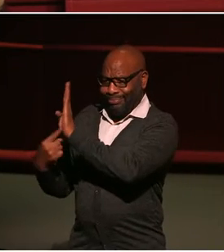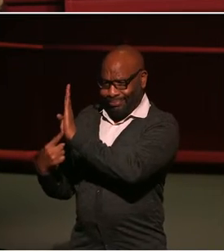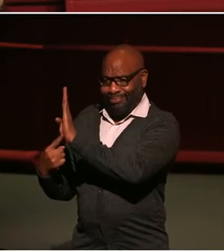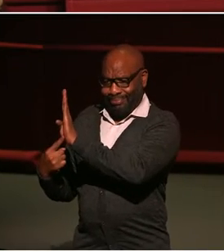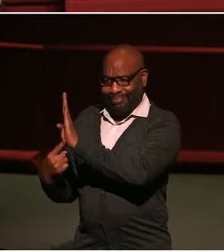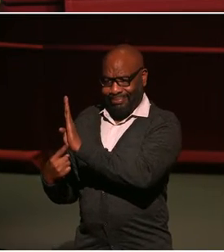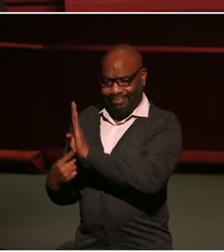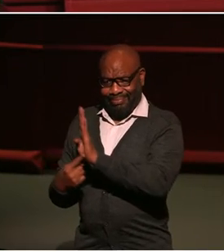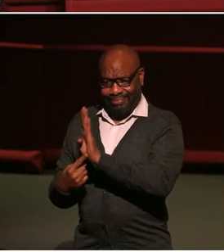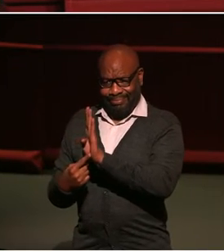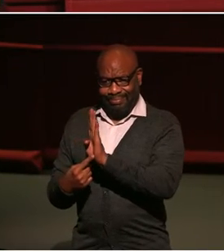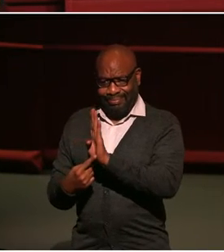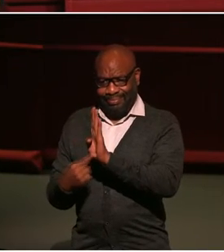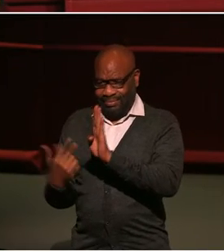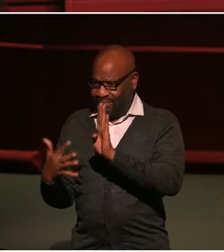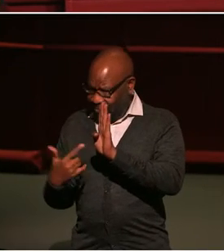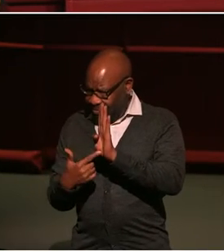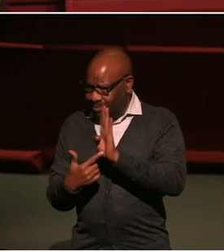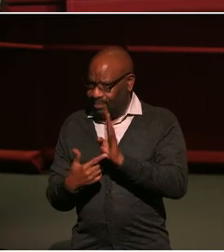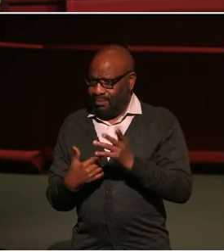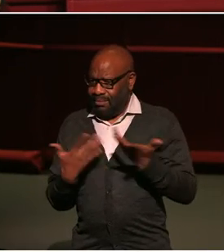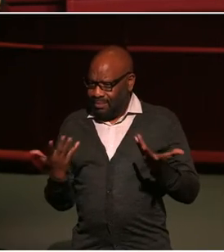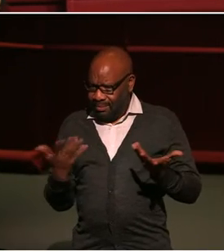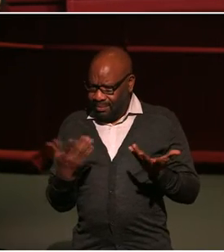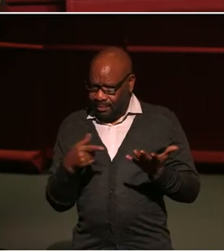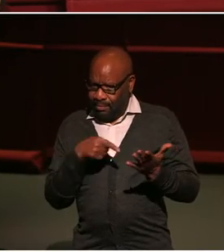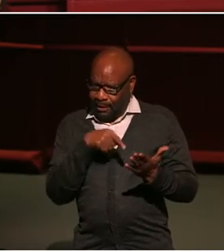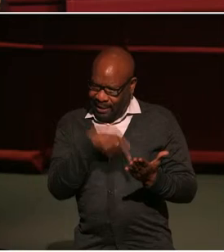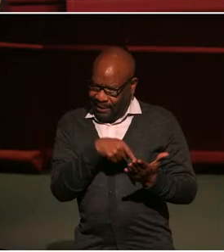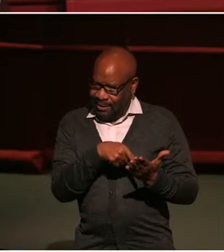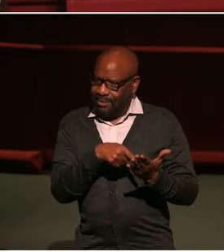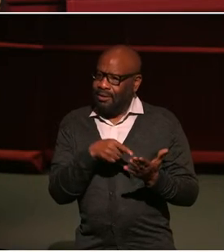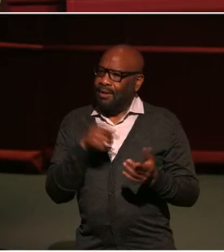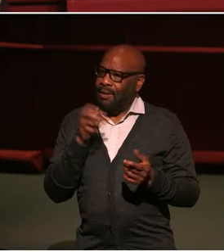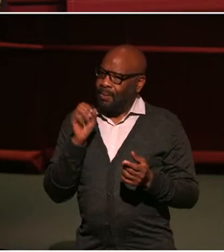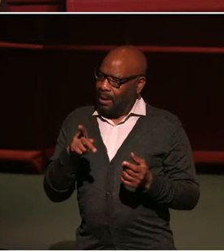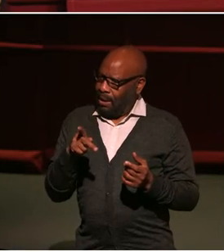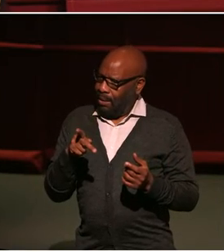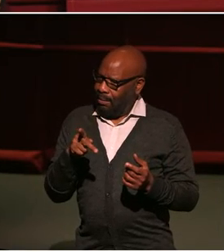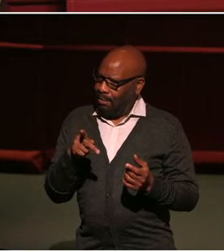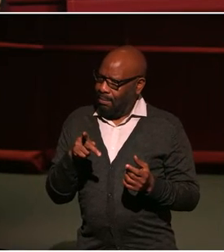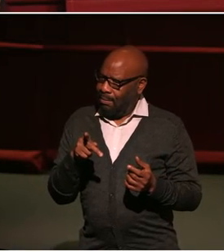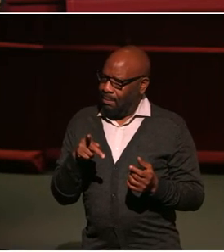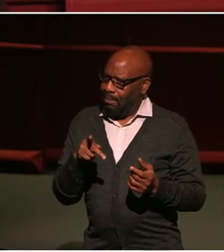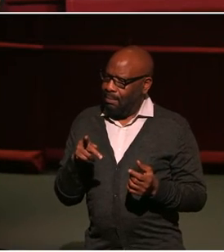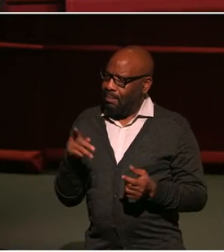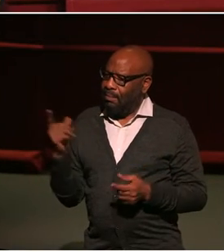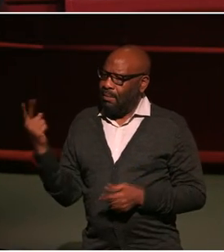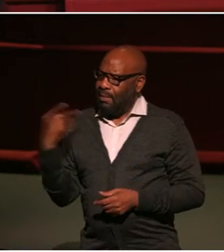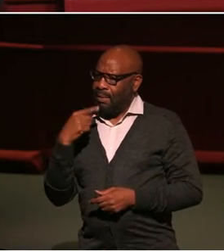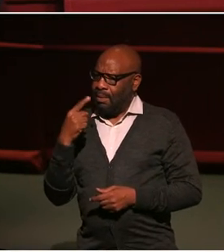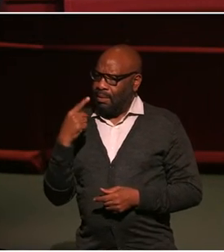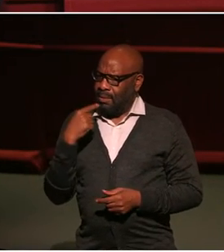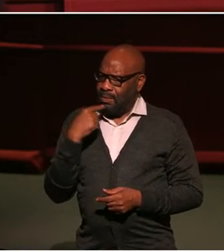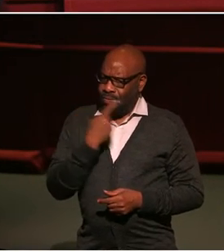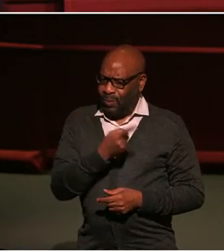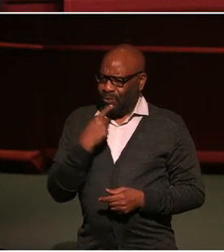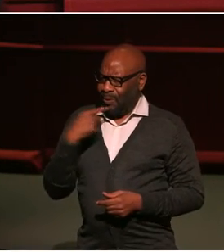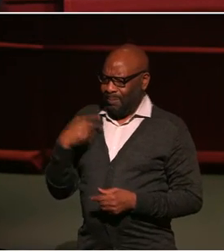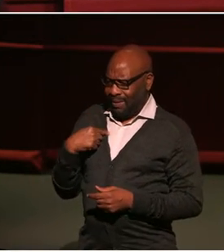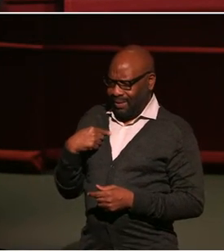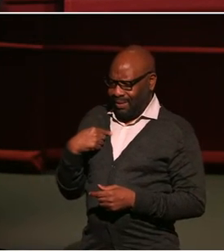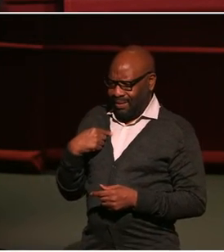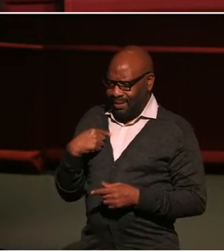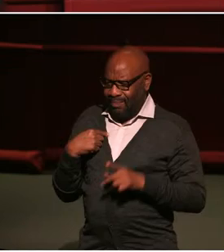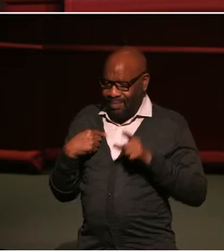So he said, okay. And he told me right then, if you read